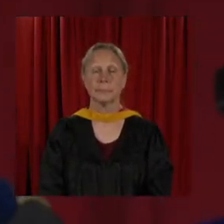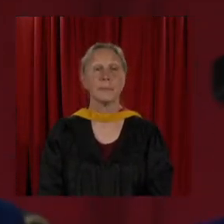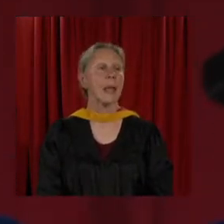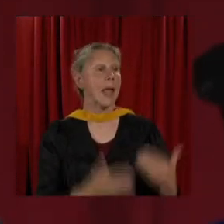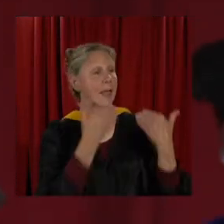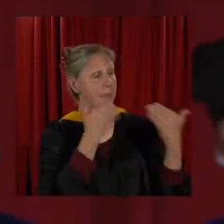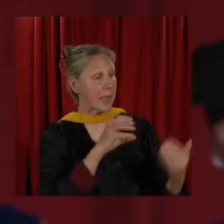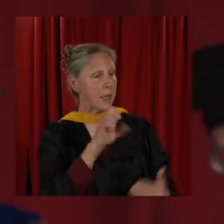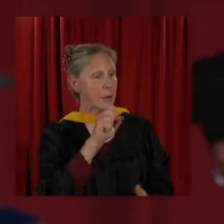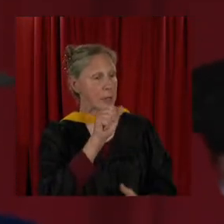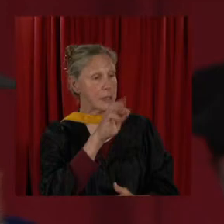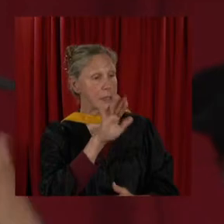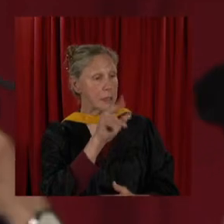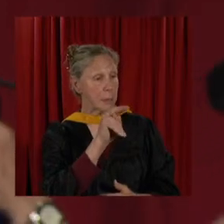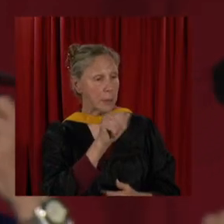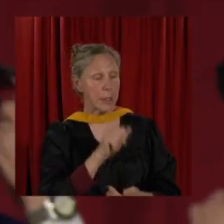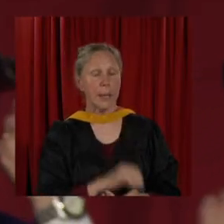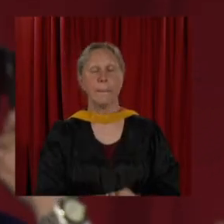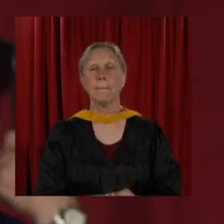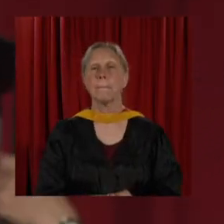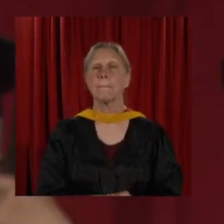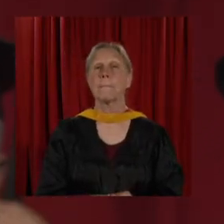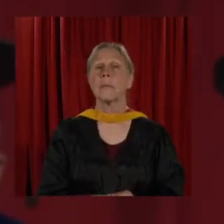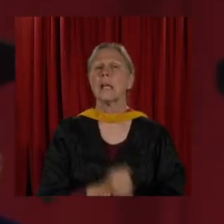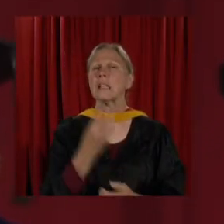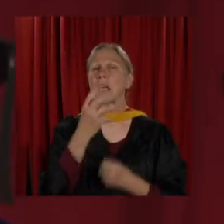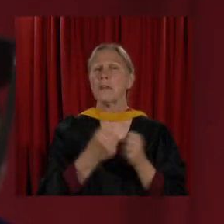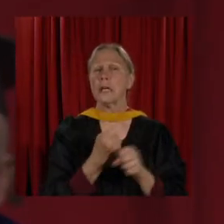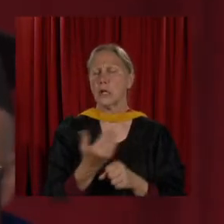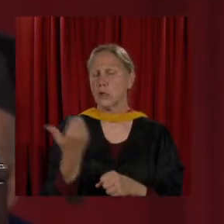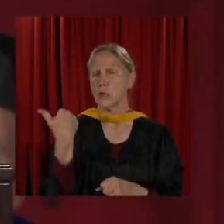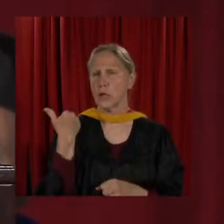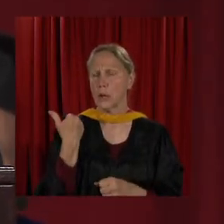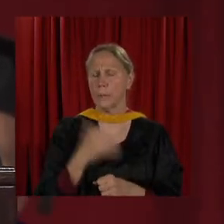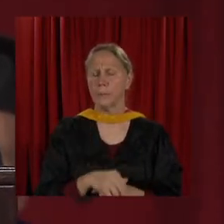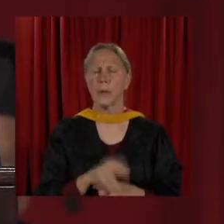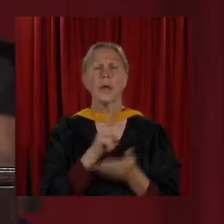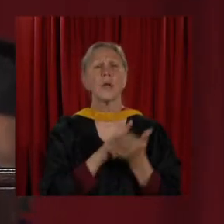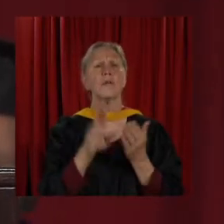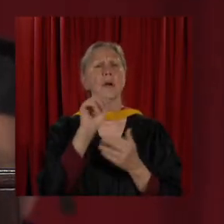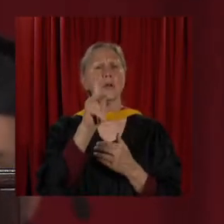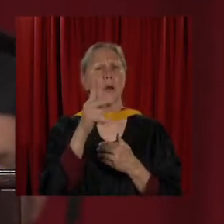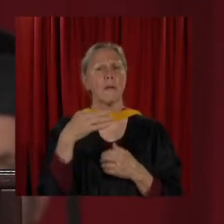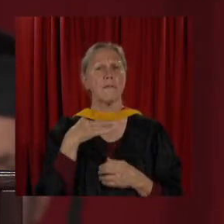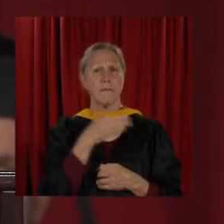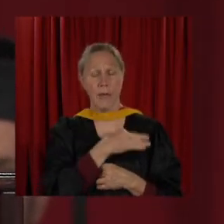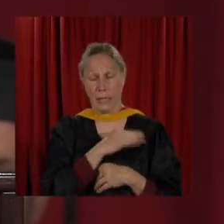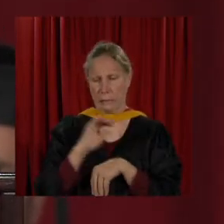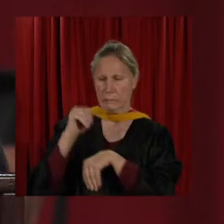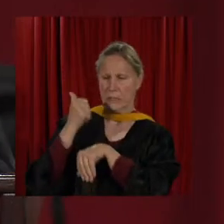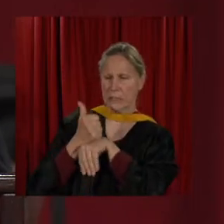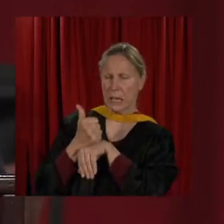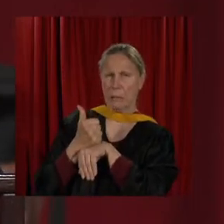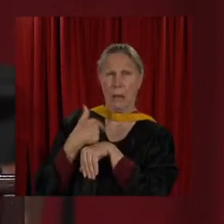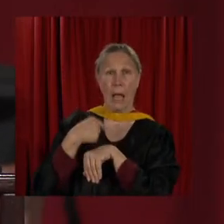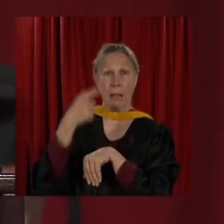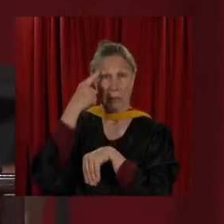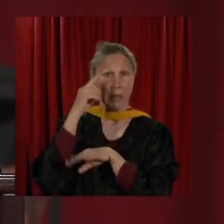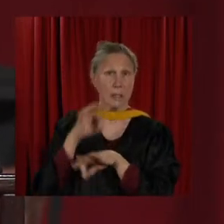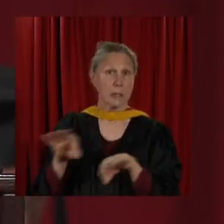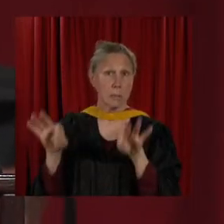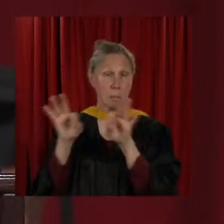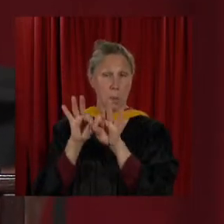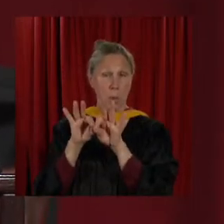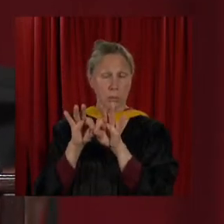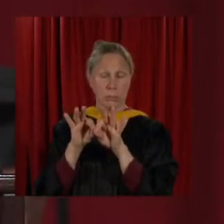Thank you, Sabrina. A few years ago, the University of Arkansas faculty established something that I think is very important